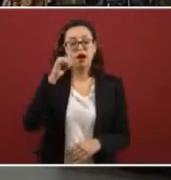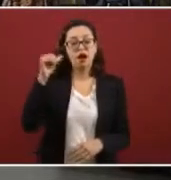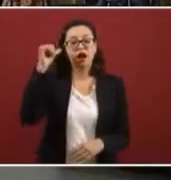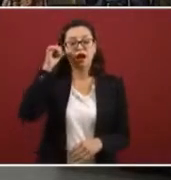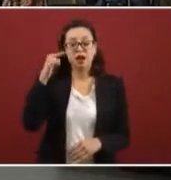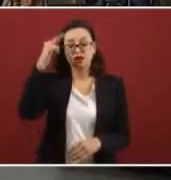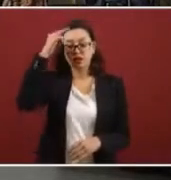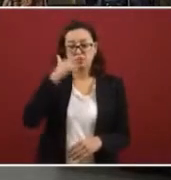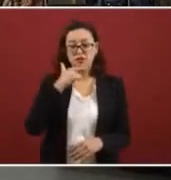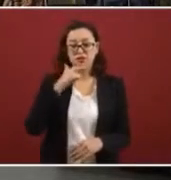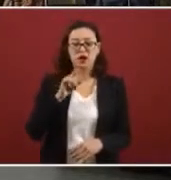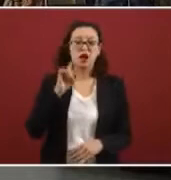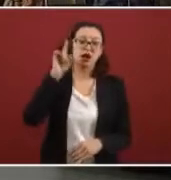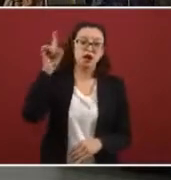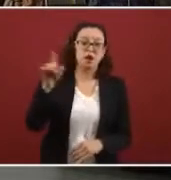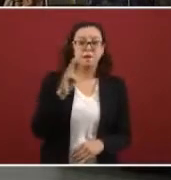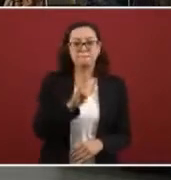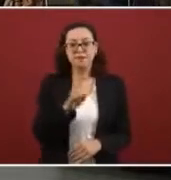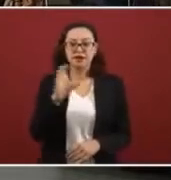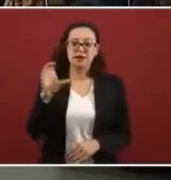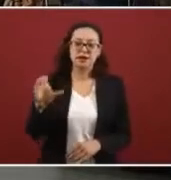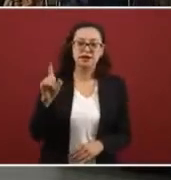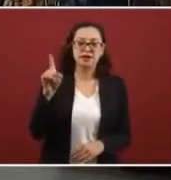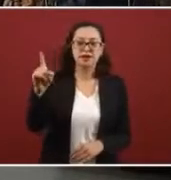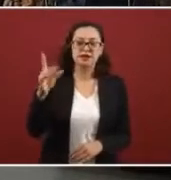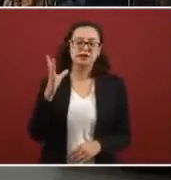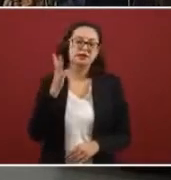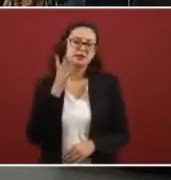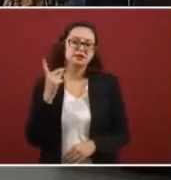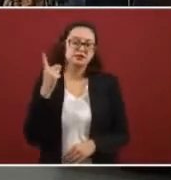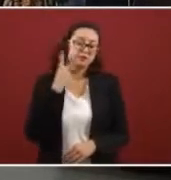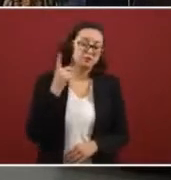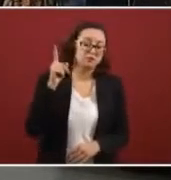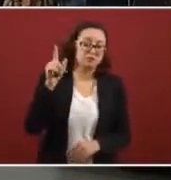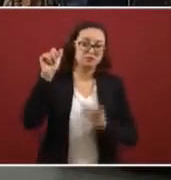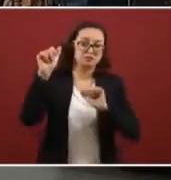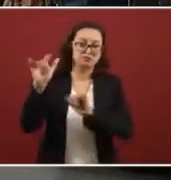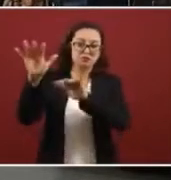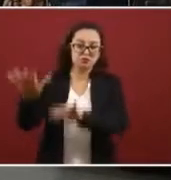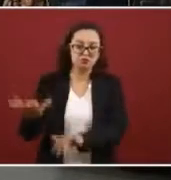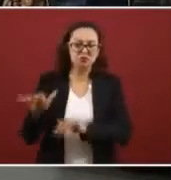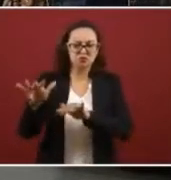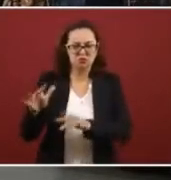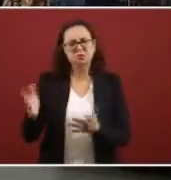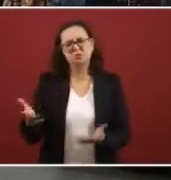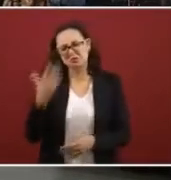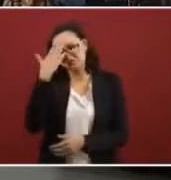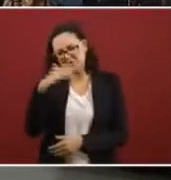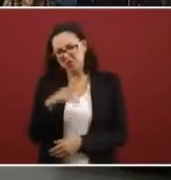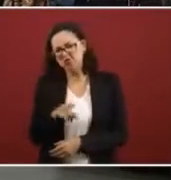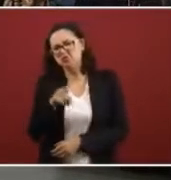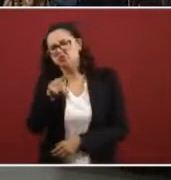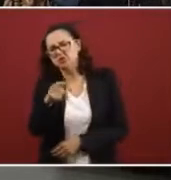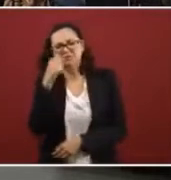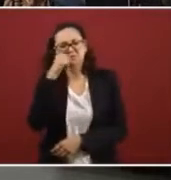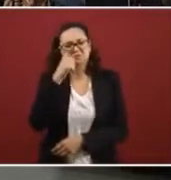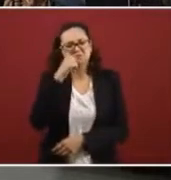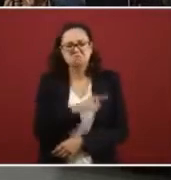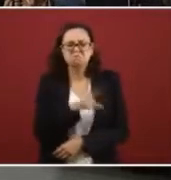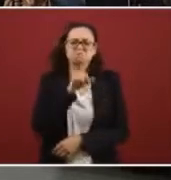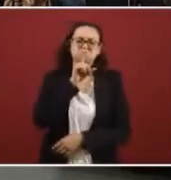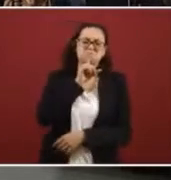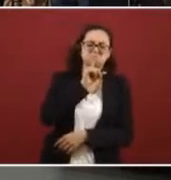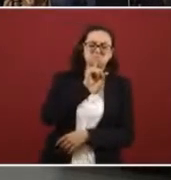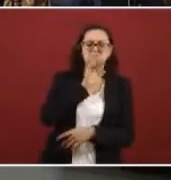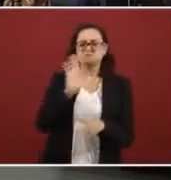Regarding what happened last night in the Congress of Baja California, I know you've been very prudent